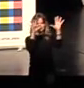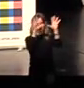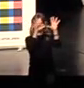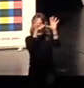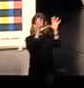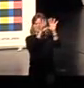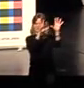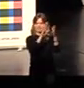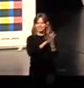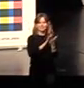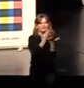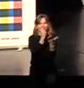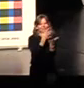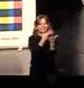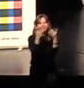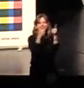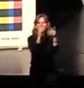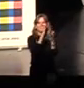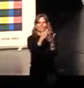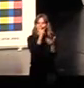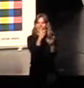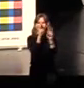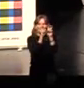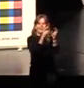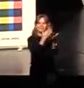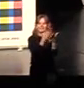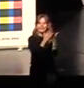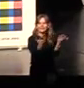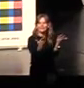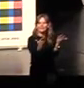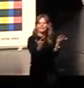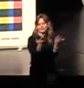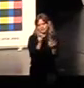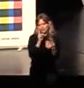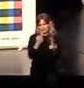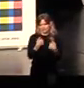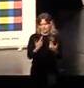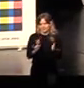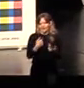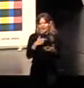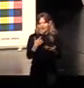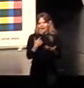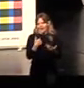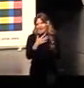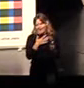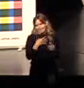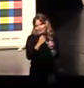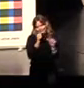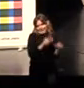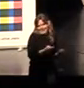en dus natla formulier club politieke analytisch als you can see i'm not great fun of de